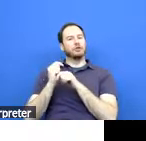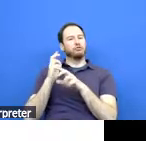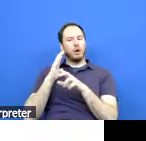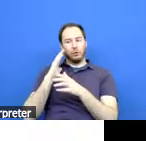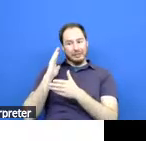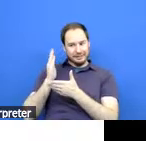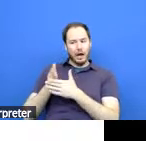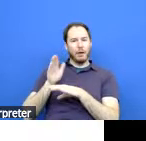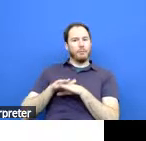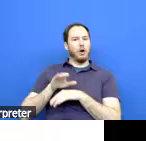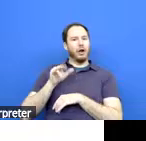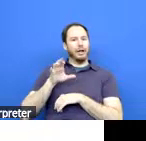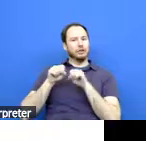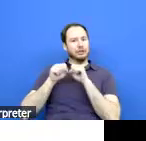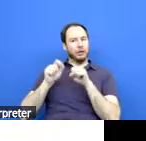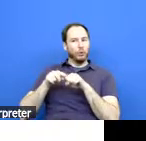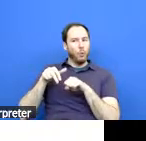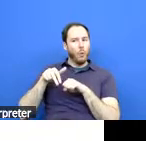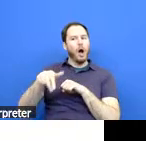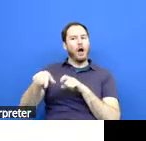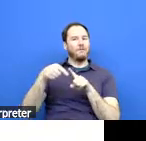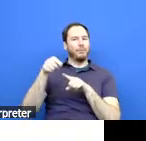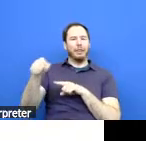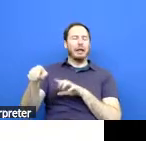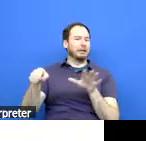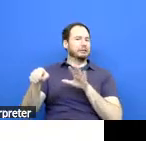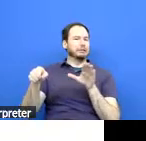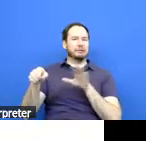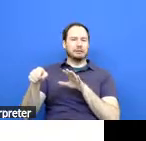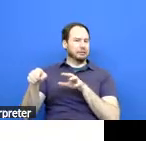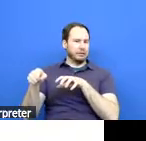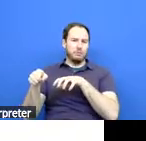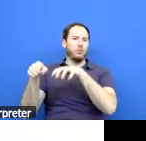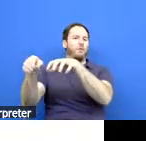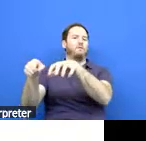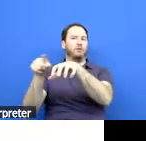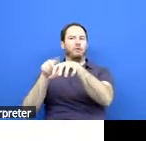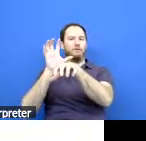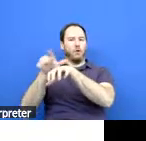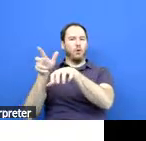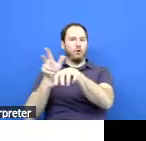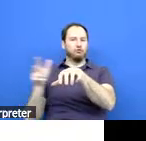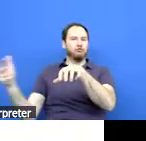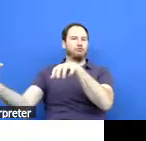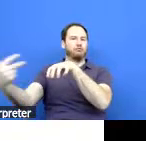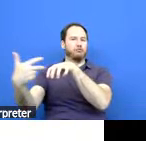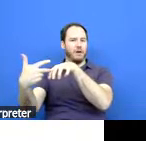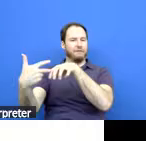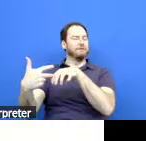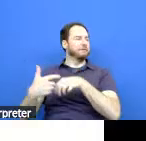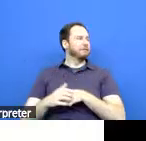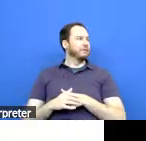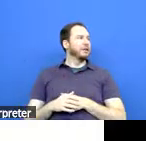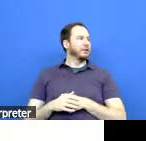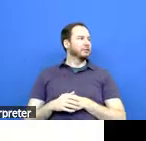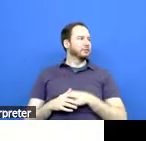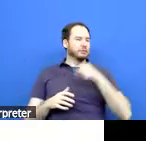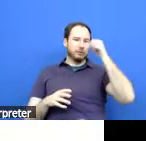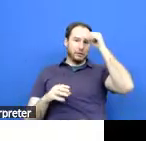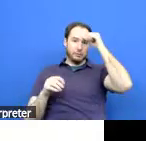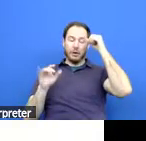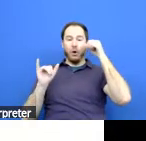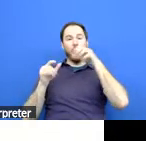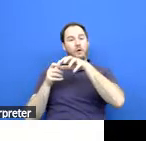just try to walk over to the apartments from there. In addition, as I move it further away from Erie Station, it brings those